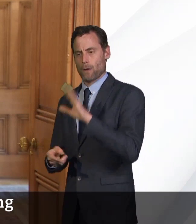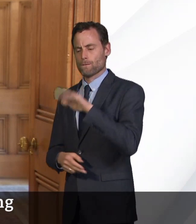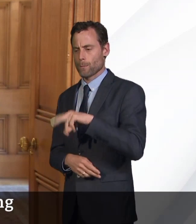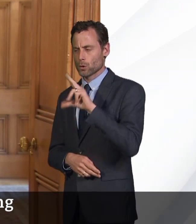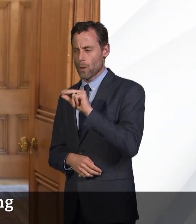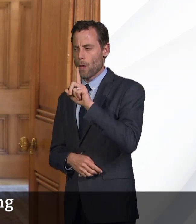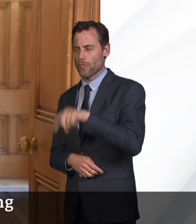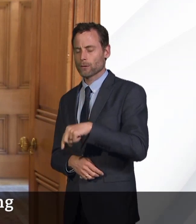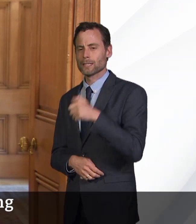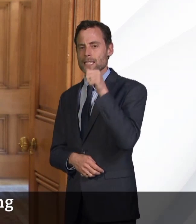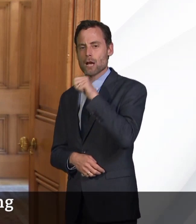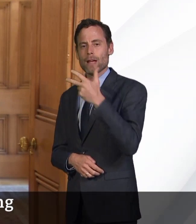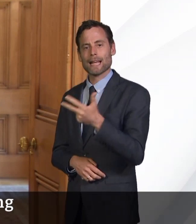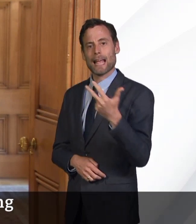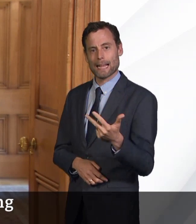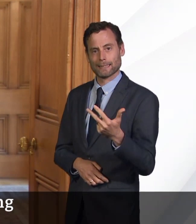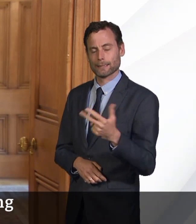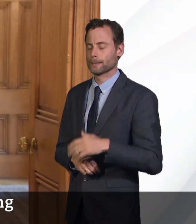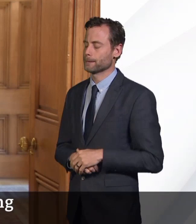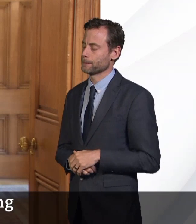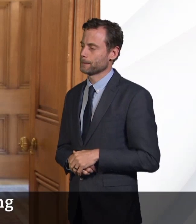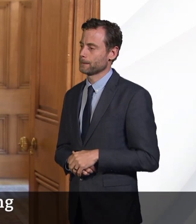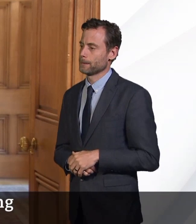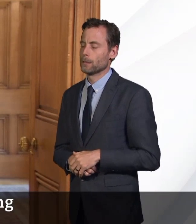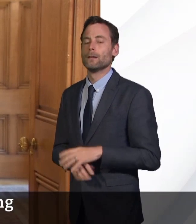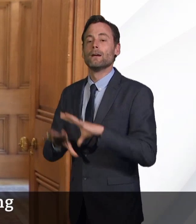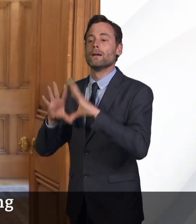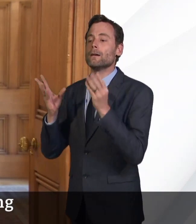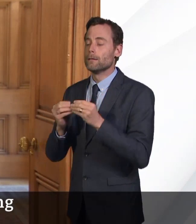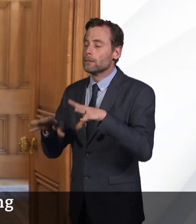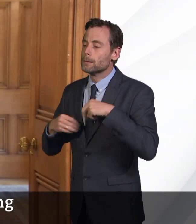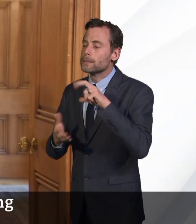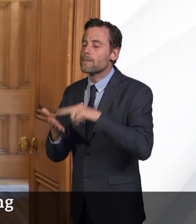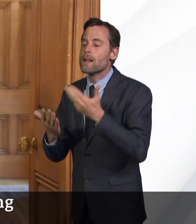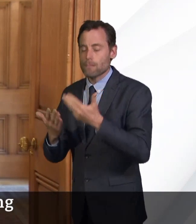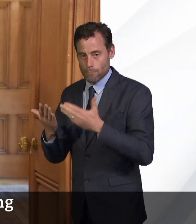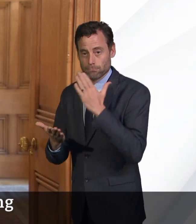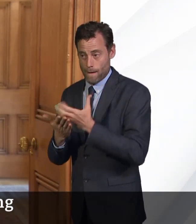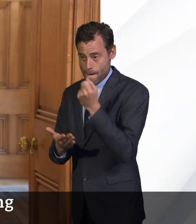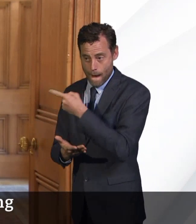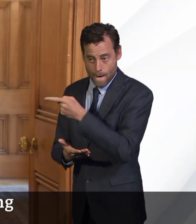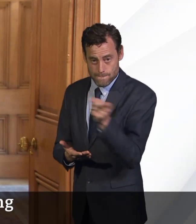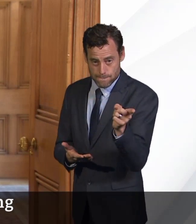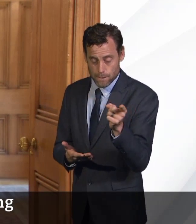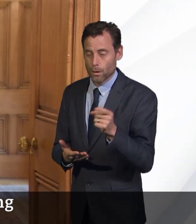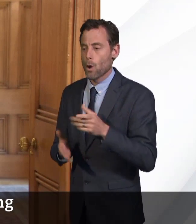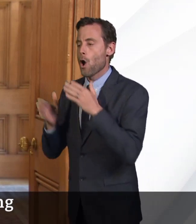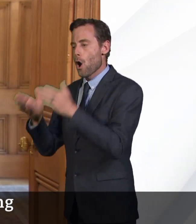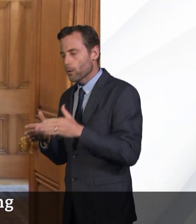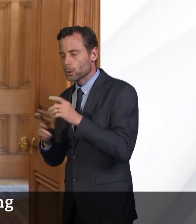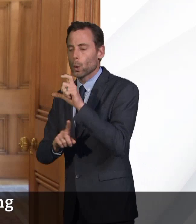12,688 the previous day. And sadly, of those tested positive for coronavirus across all